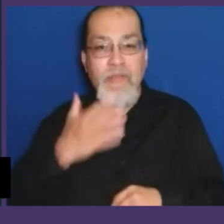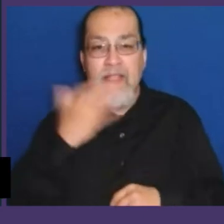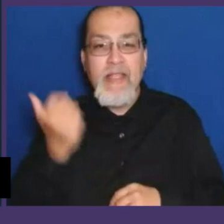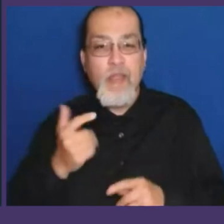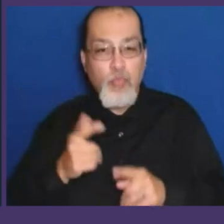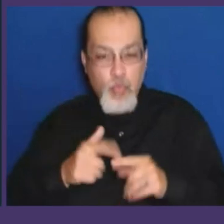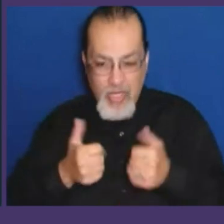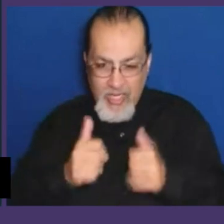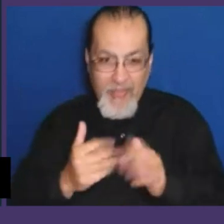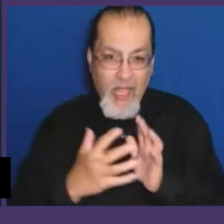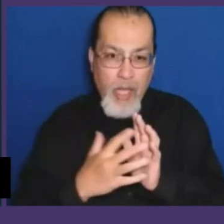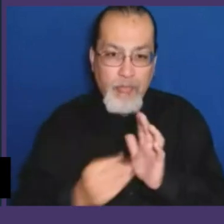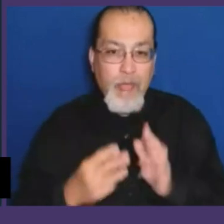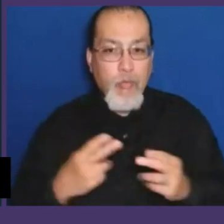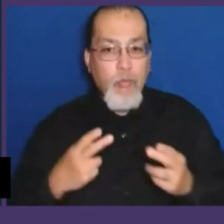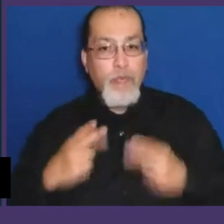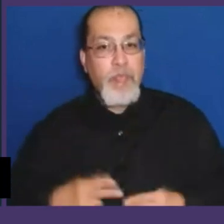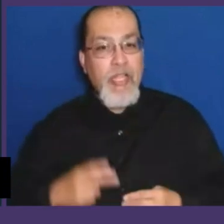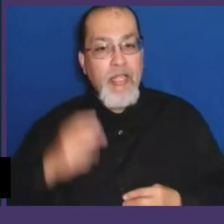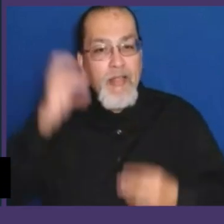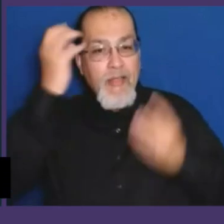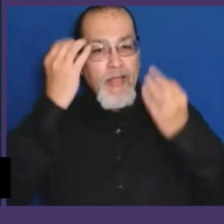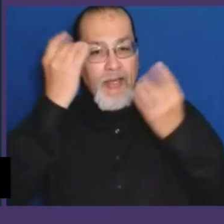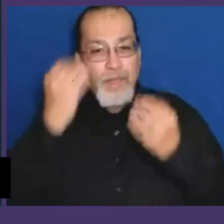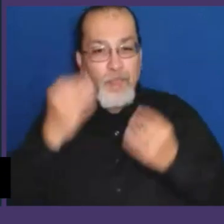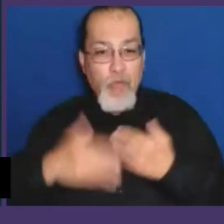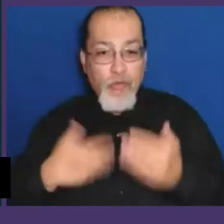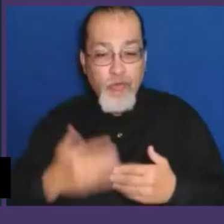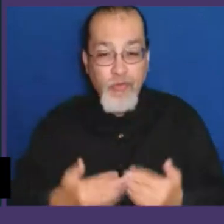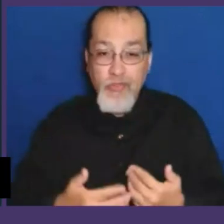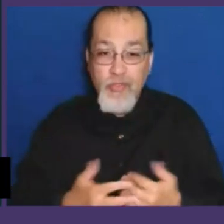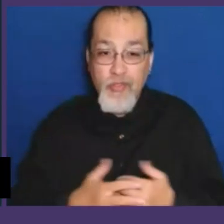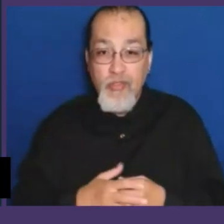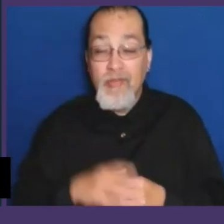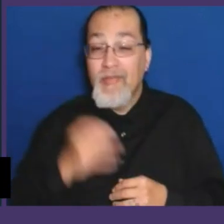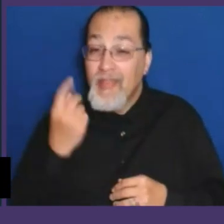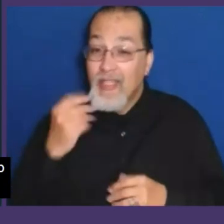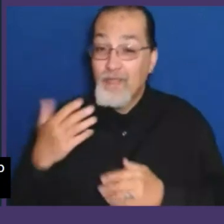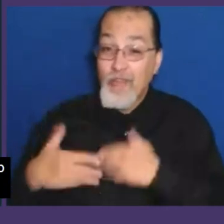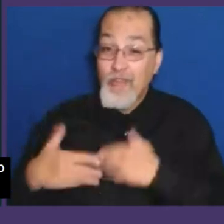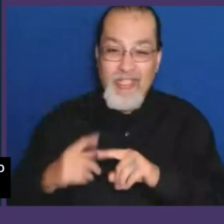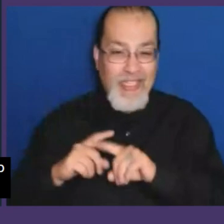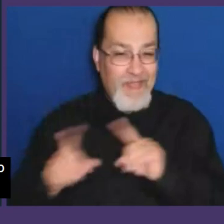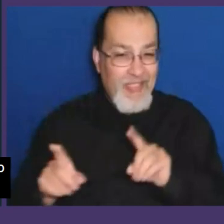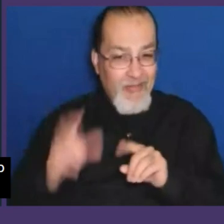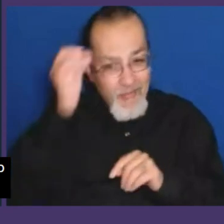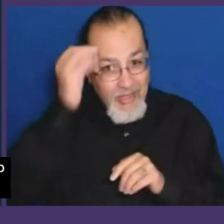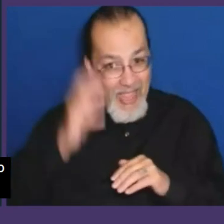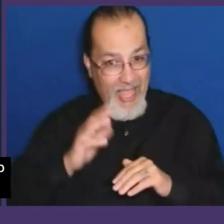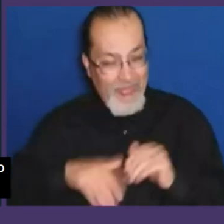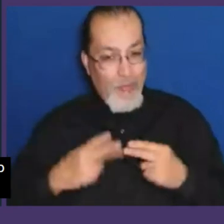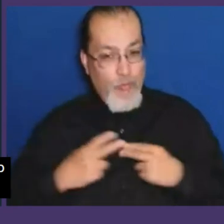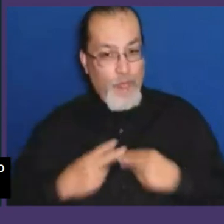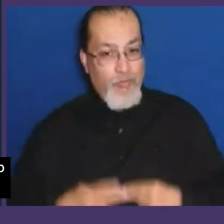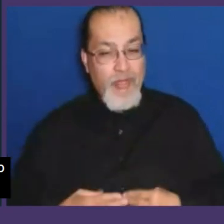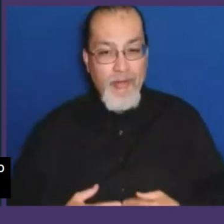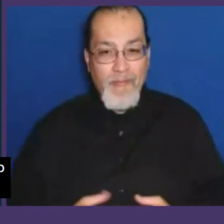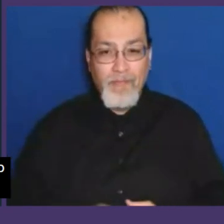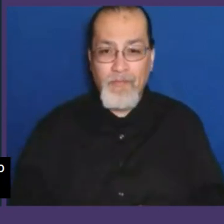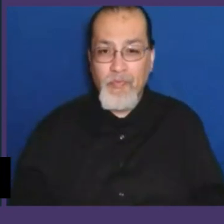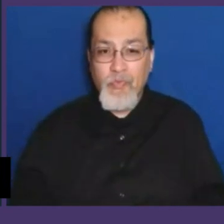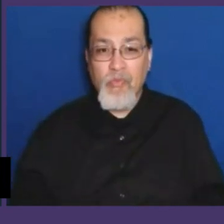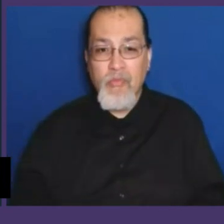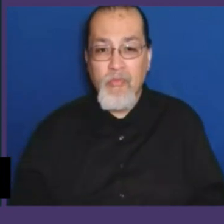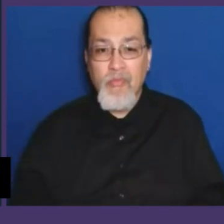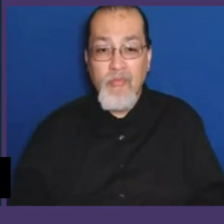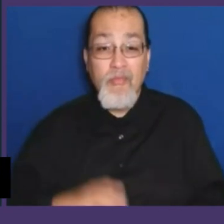very different from the process that you took. So in particular, in our final artifacts, in the data sets that we create and then eventually feed to